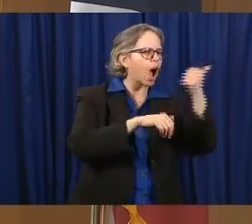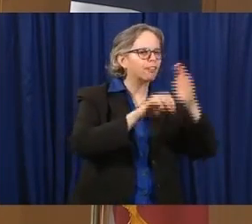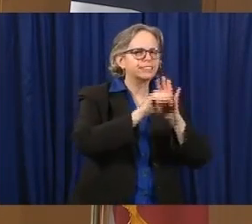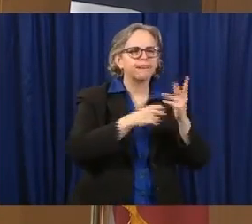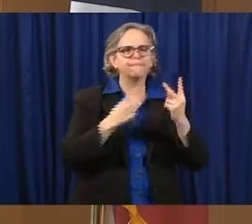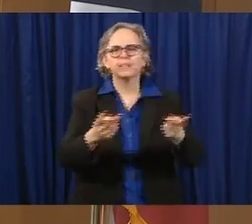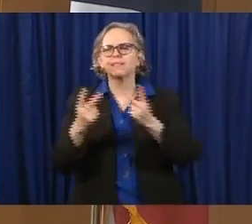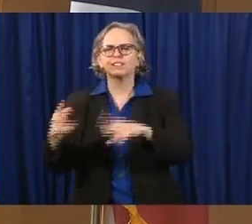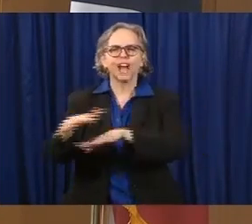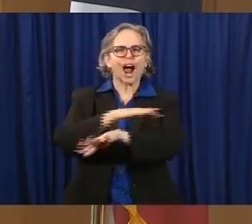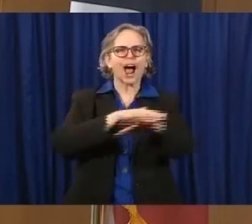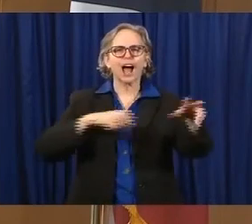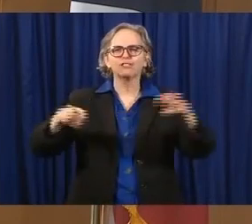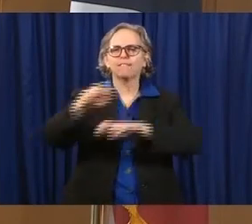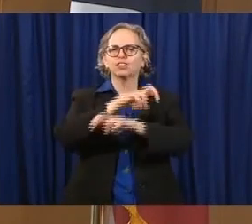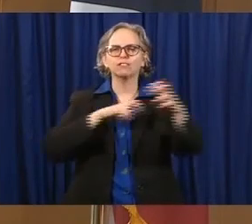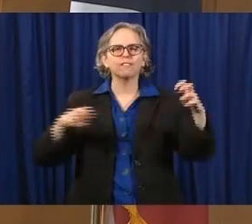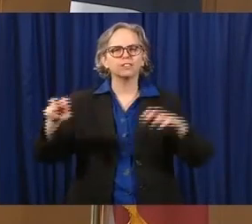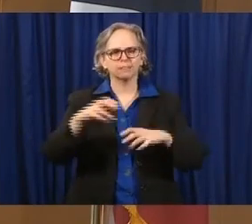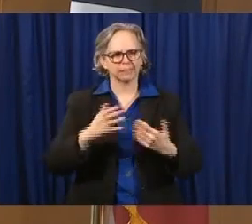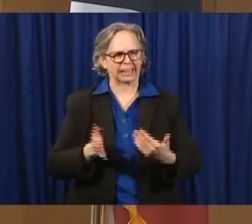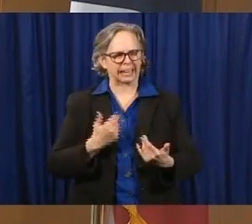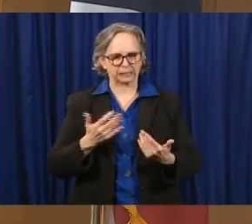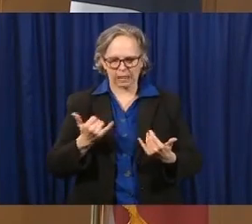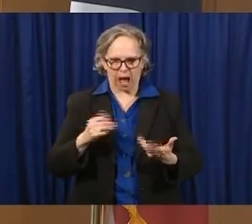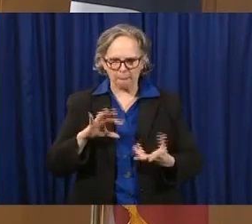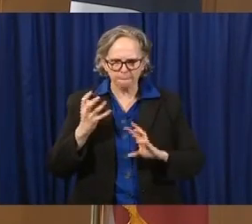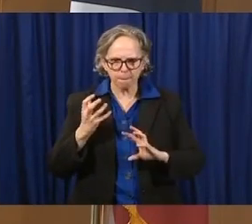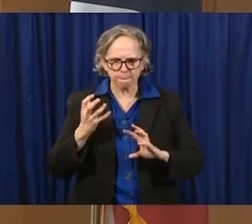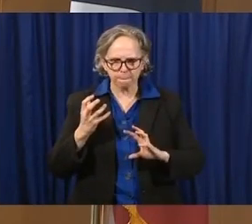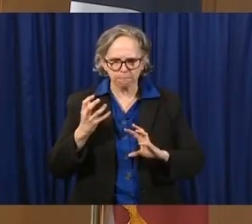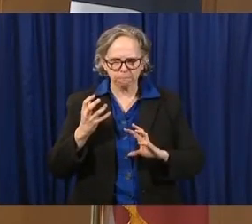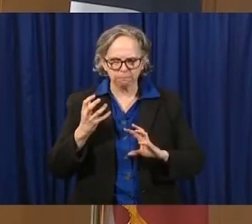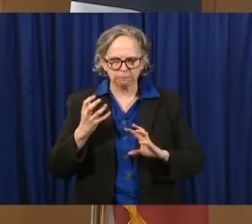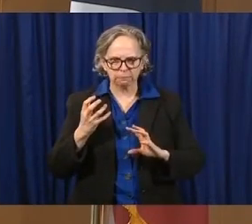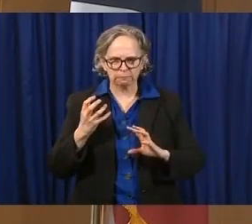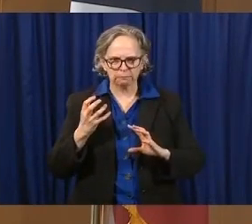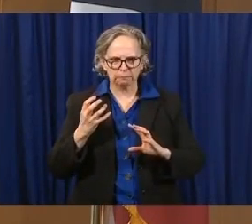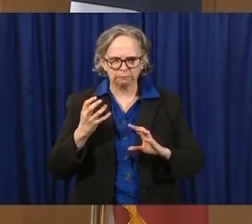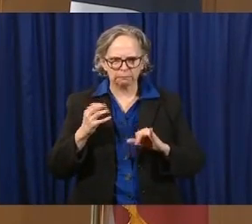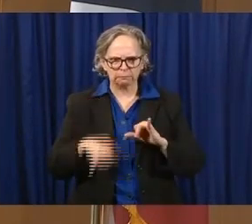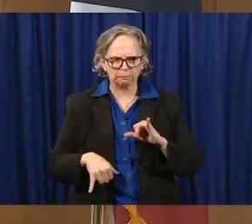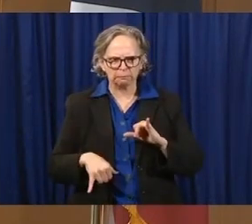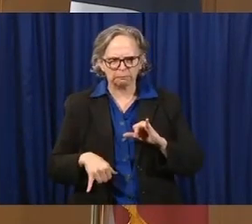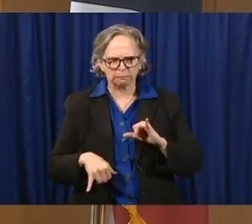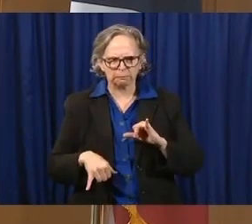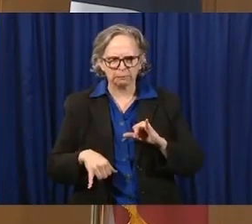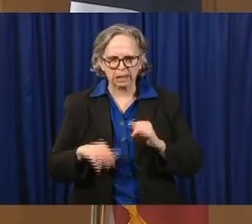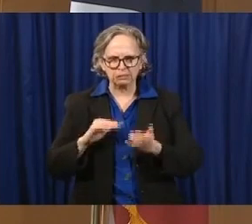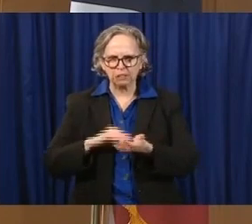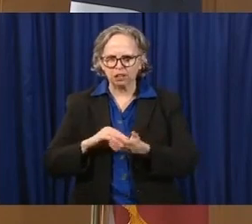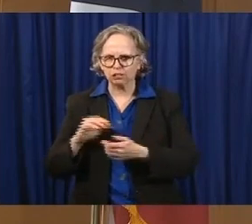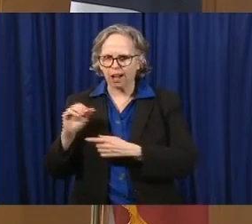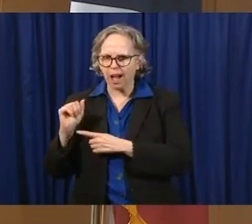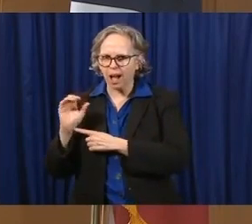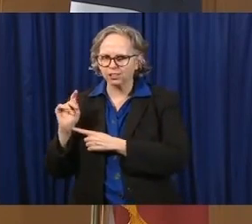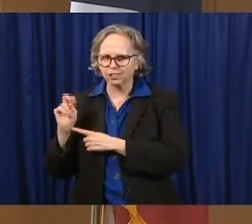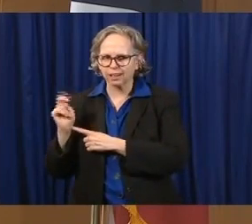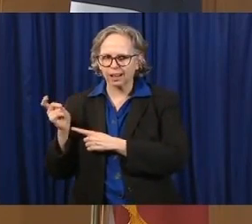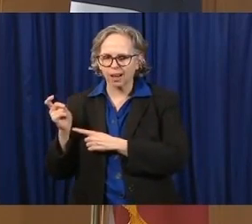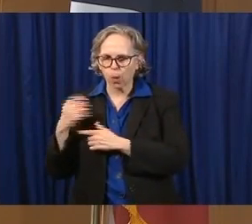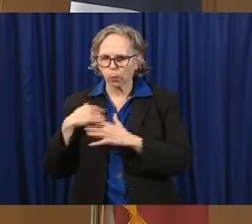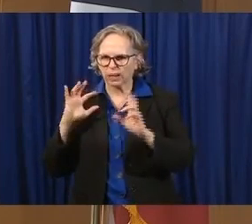Dr. Acton said, you know, we've won a battle, but we've not won the war. And so this monster is still going to be with us